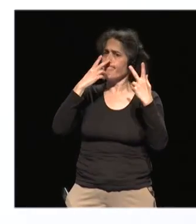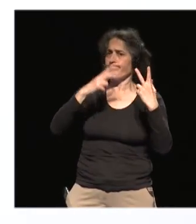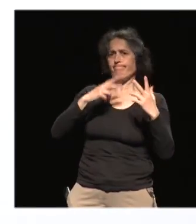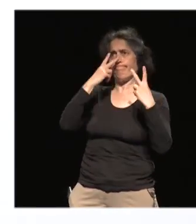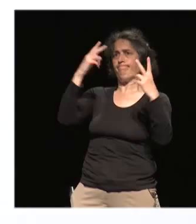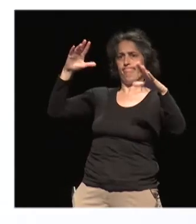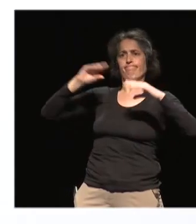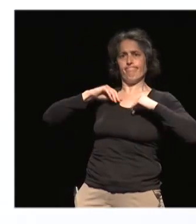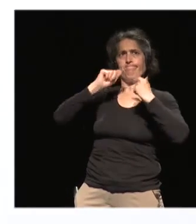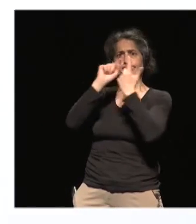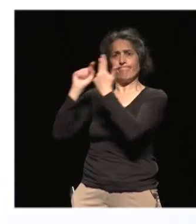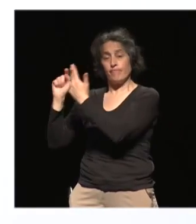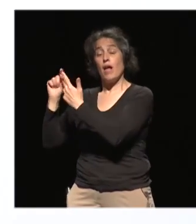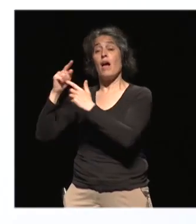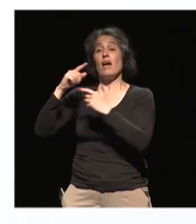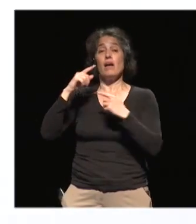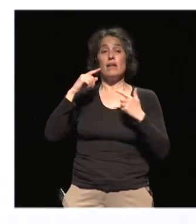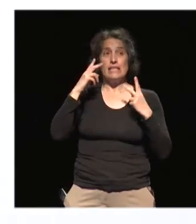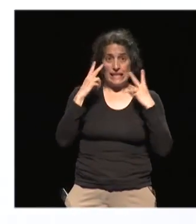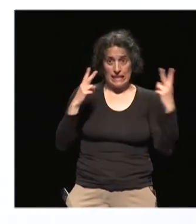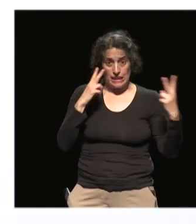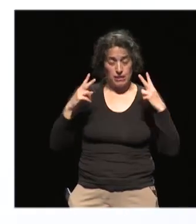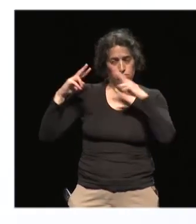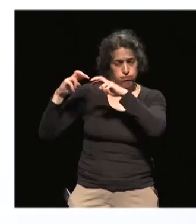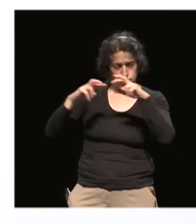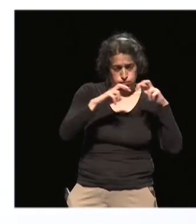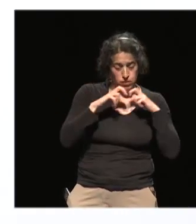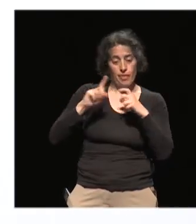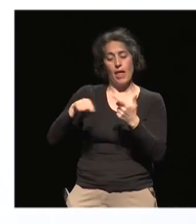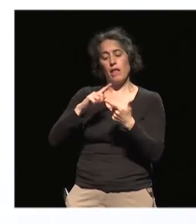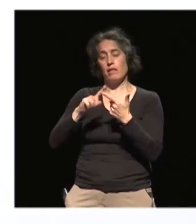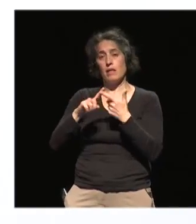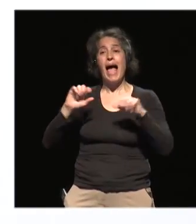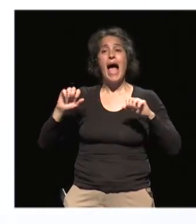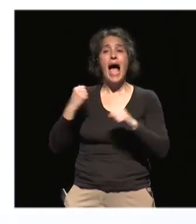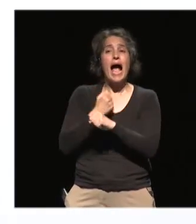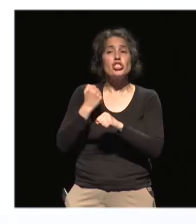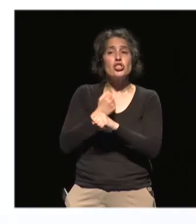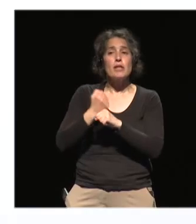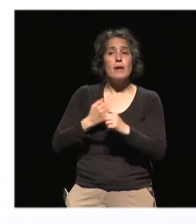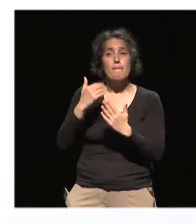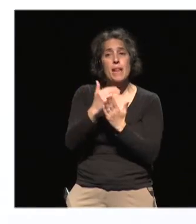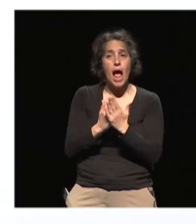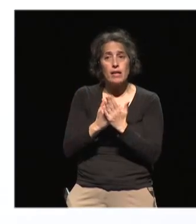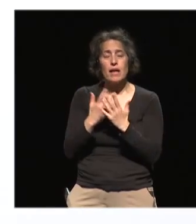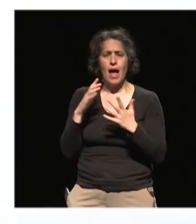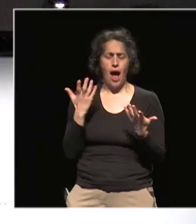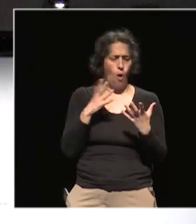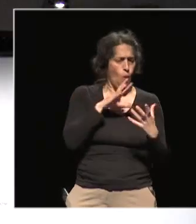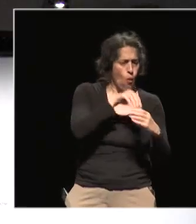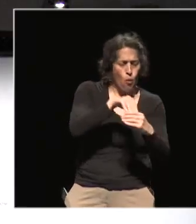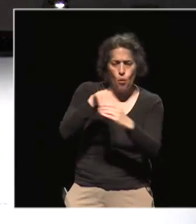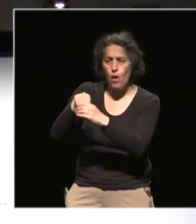National Climate Change Action Plan, which is pretty comprehensive, addressing the vulnerabilities in the different sectors